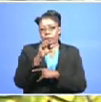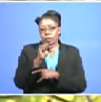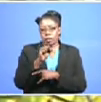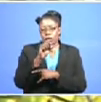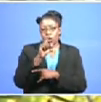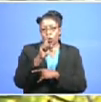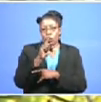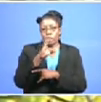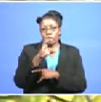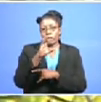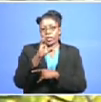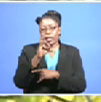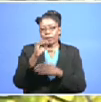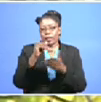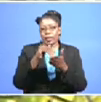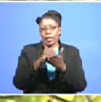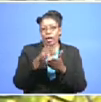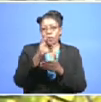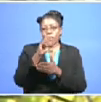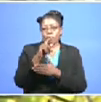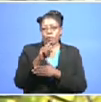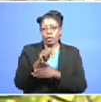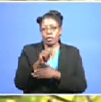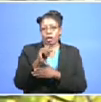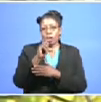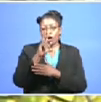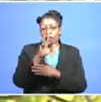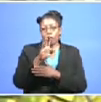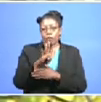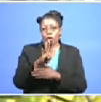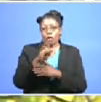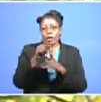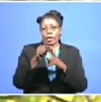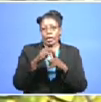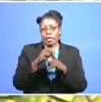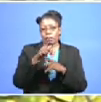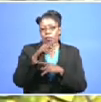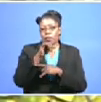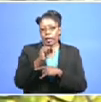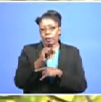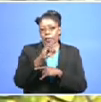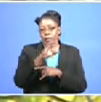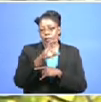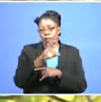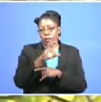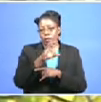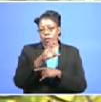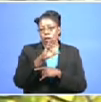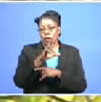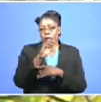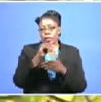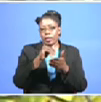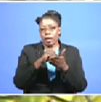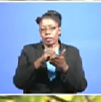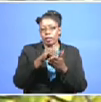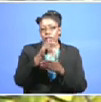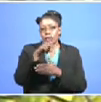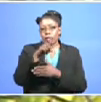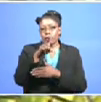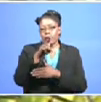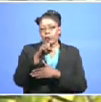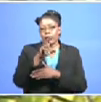107,250 feet of 4-inch pipe, and 53,600 feet of 2-inch PVC